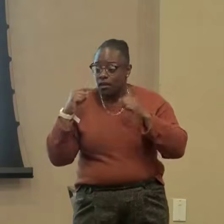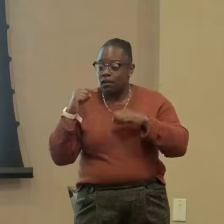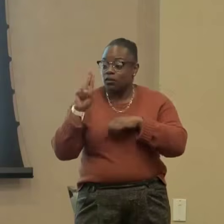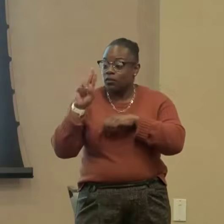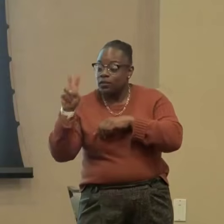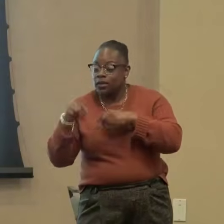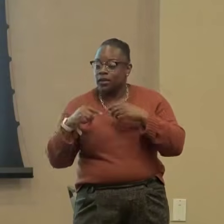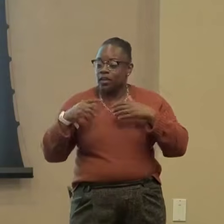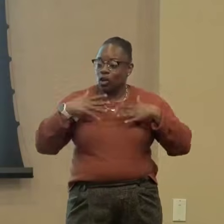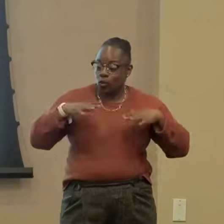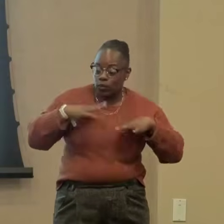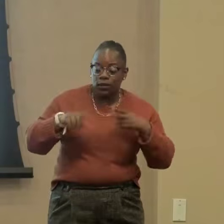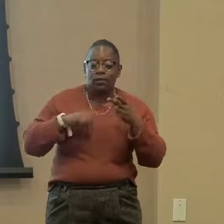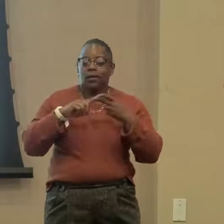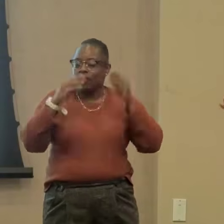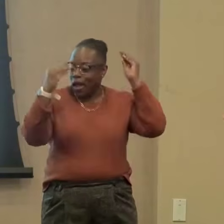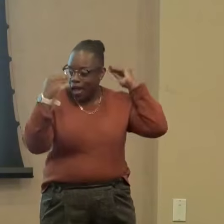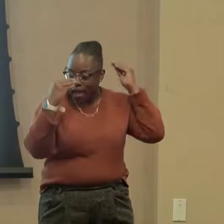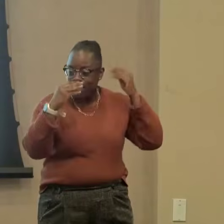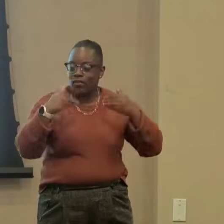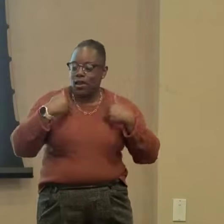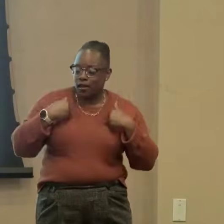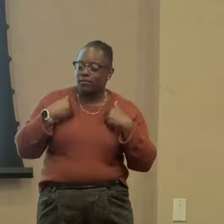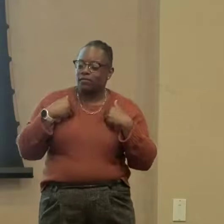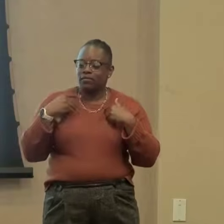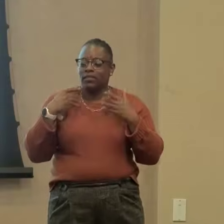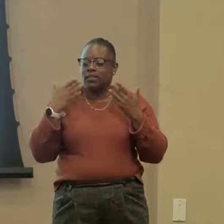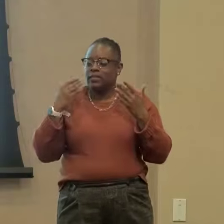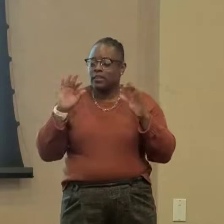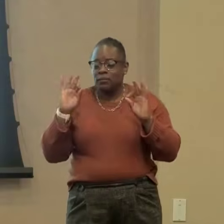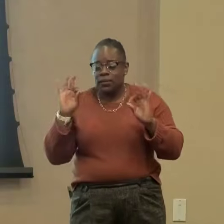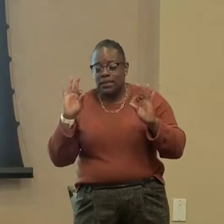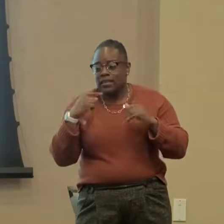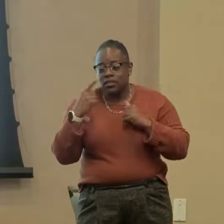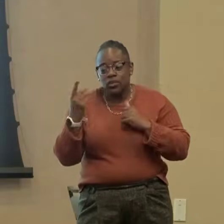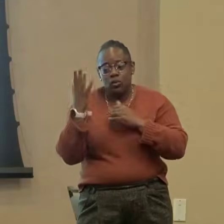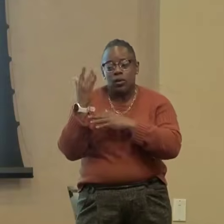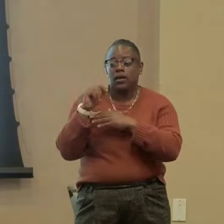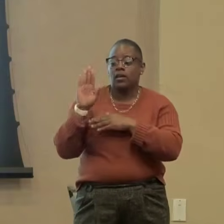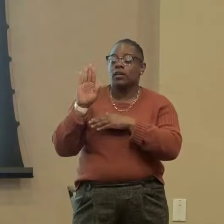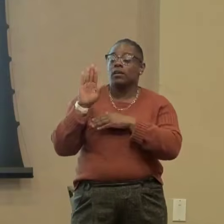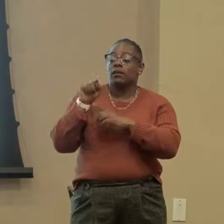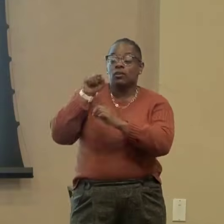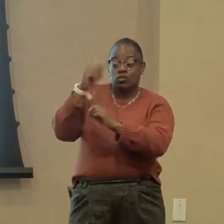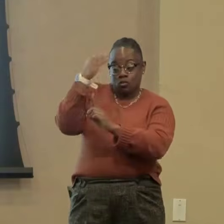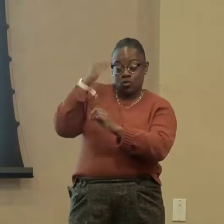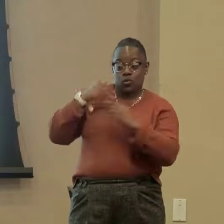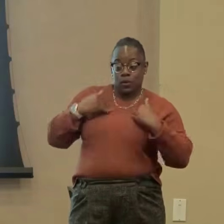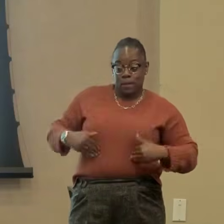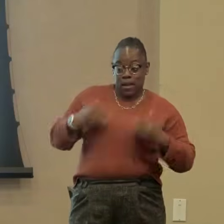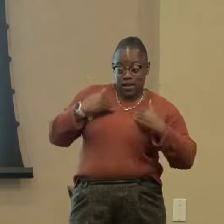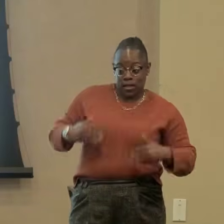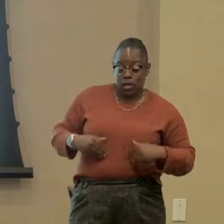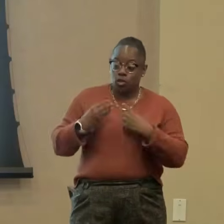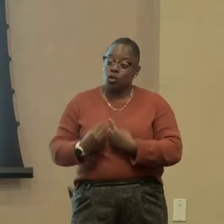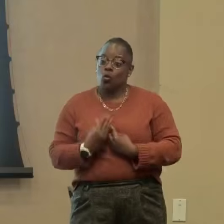UV, protect clothing, I don't even wear that. So you're doing great. But I say that to say, you know your body, you know when you're flaring, you